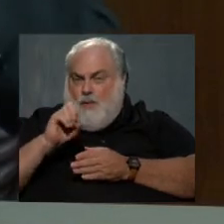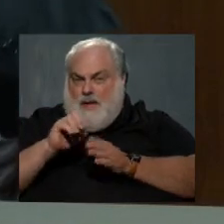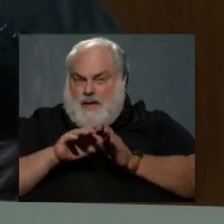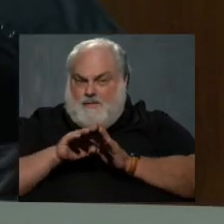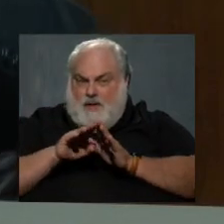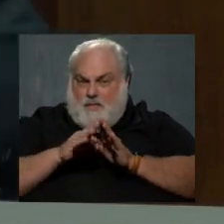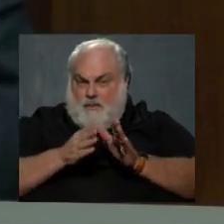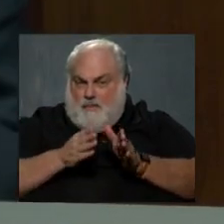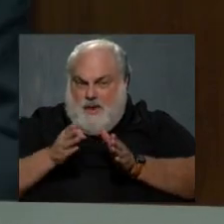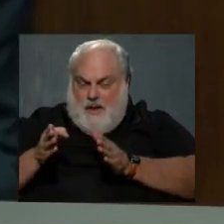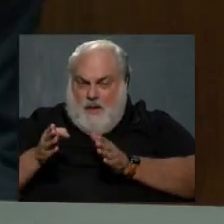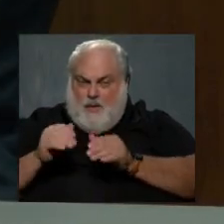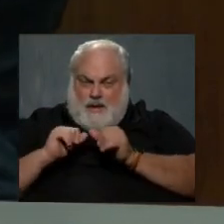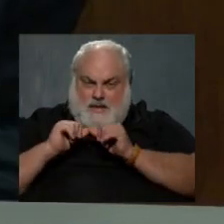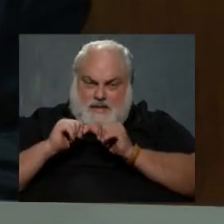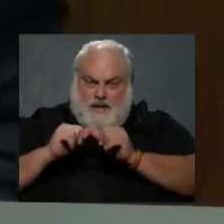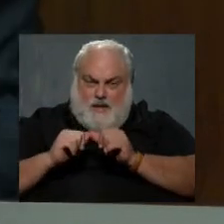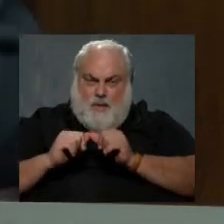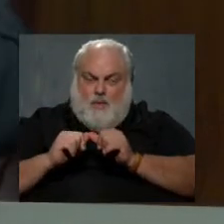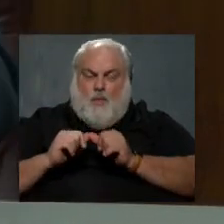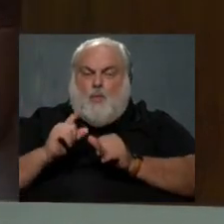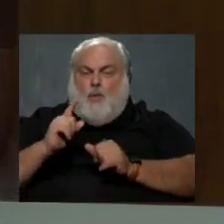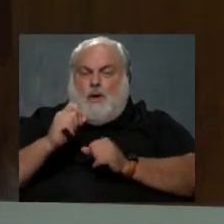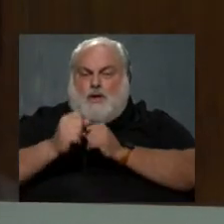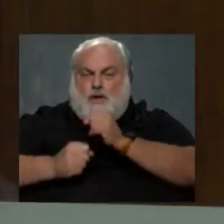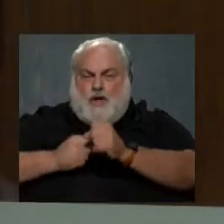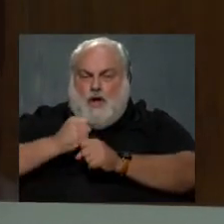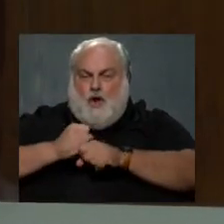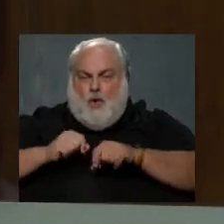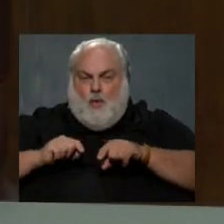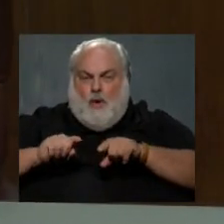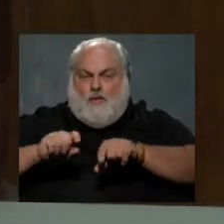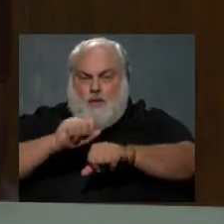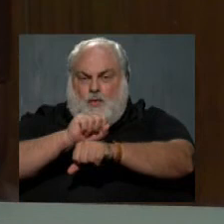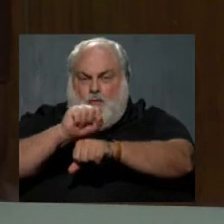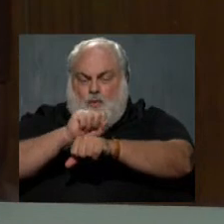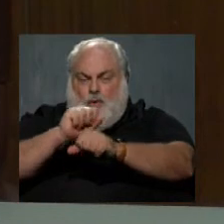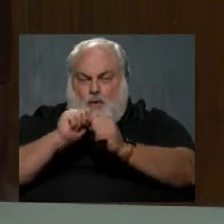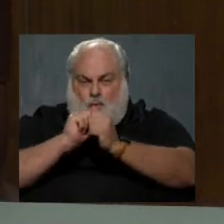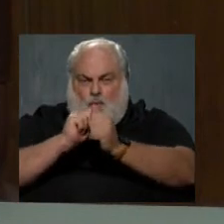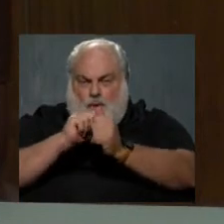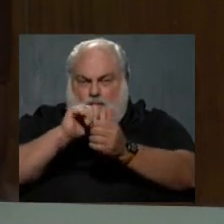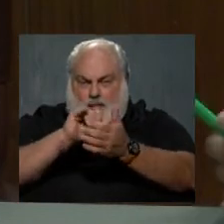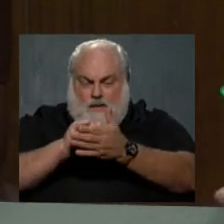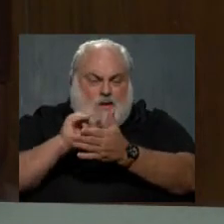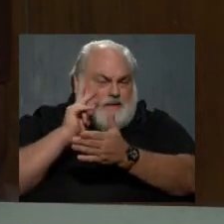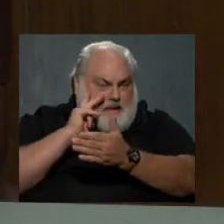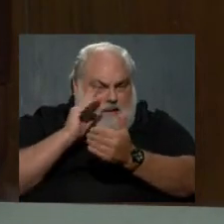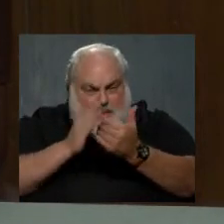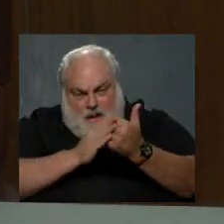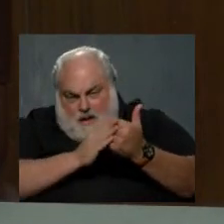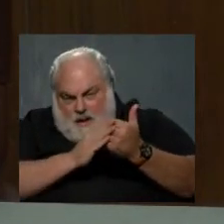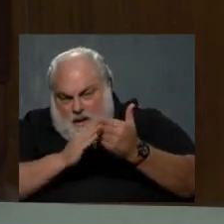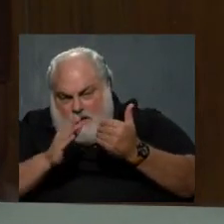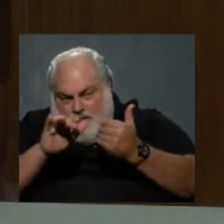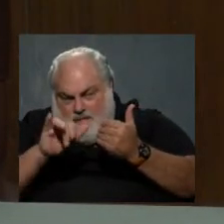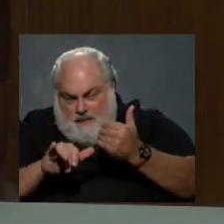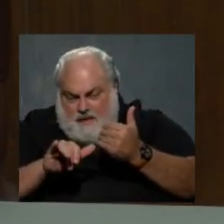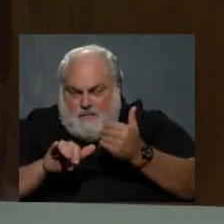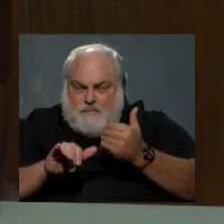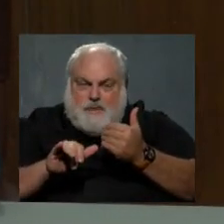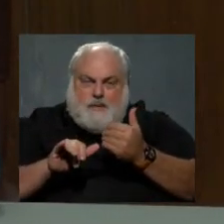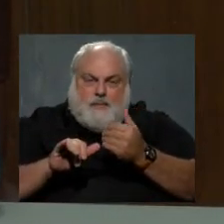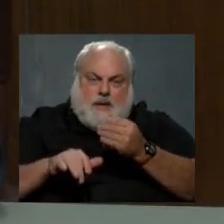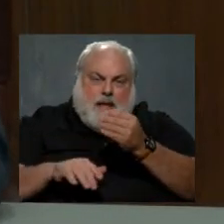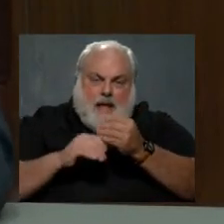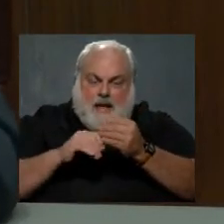plans. So we're going to extend the lease for another year while they work through that and then see where we go with maybe a long-term commitment. But I